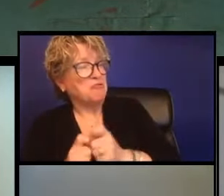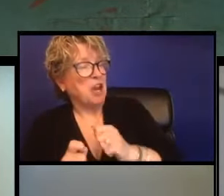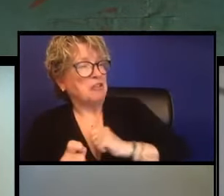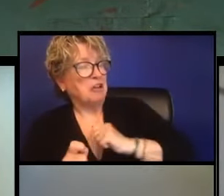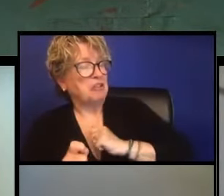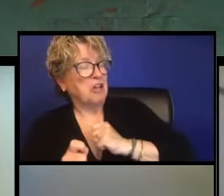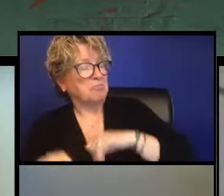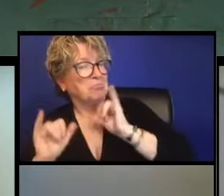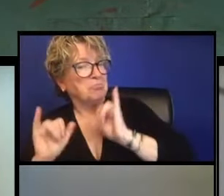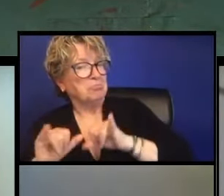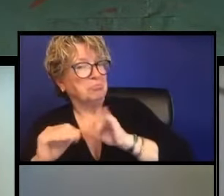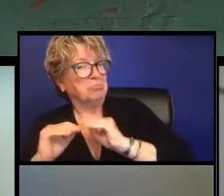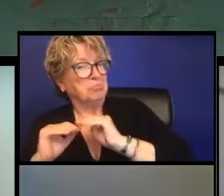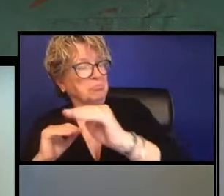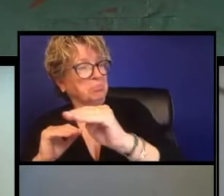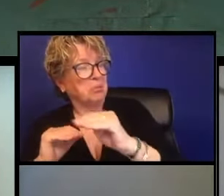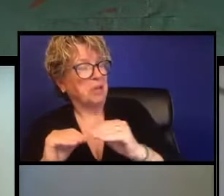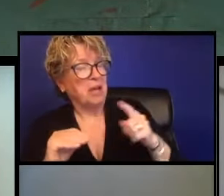that's particularly,